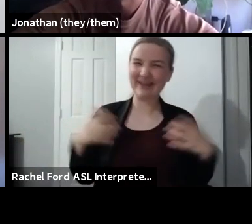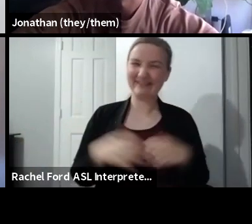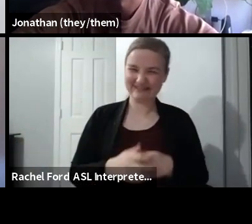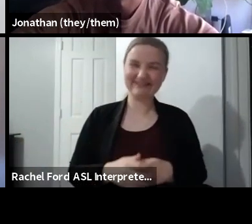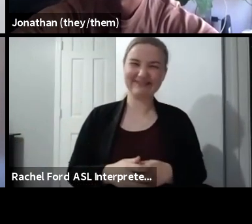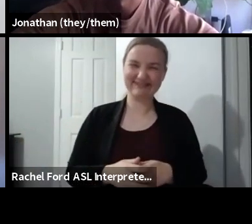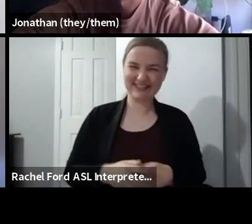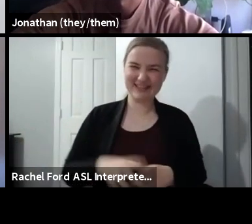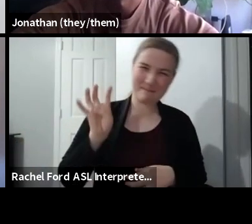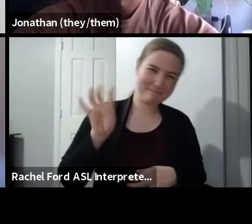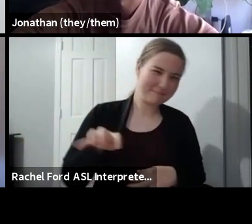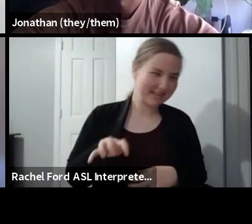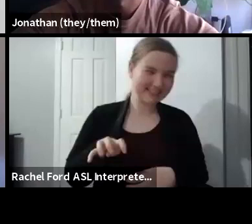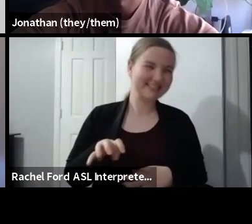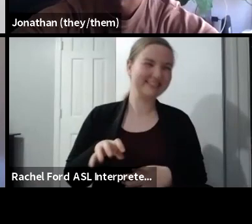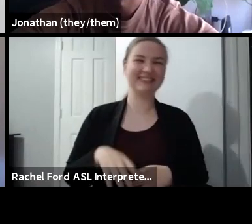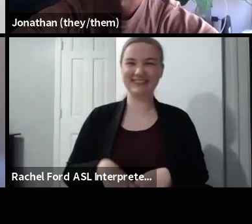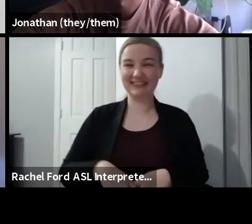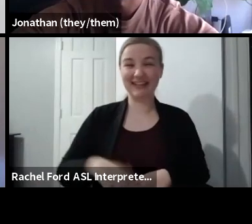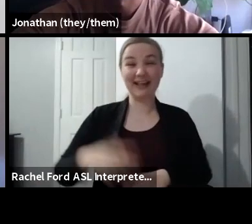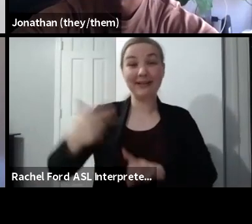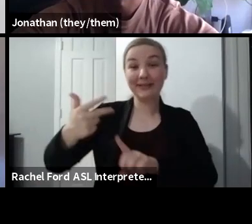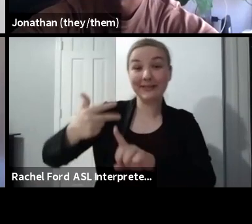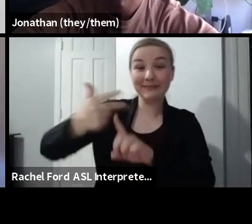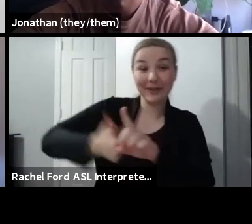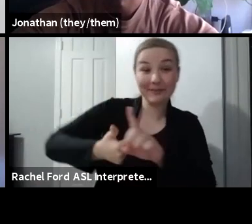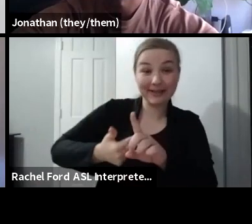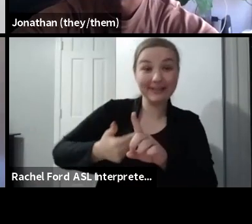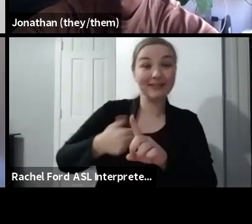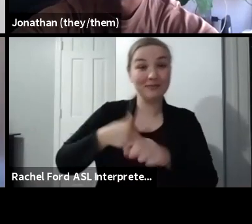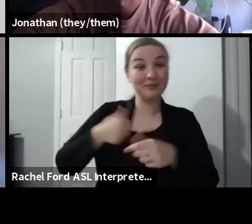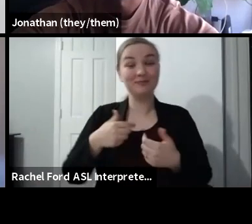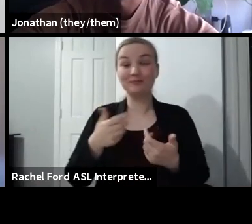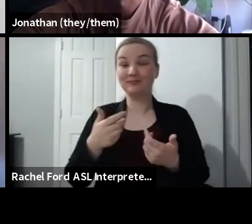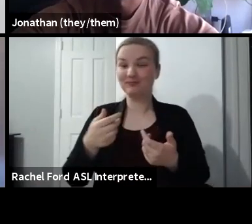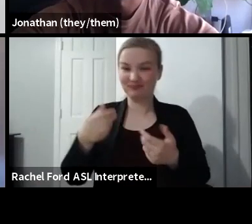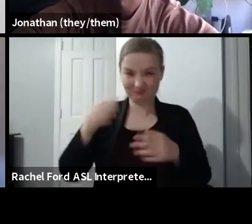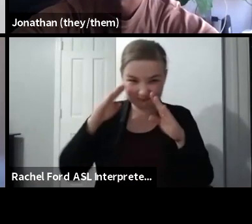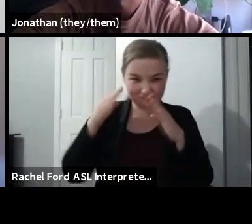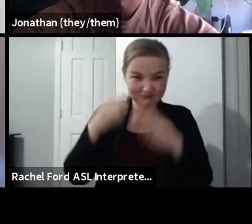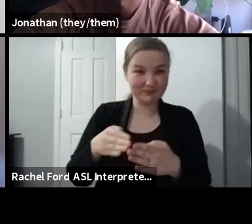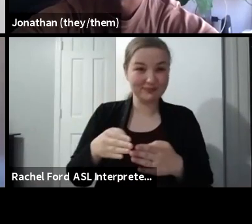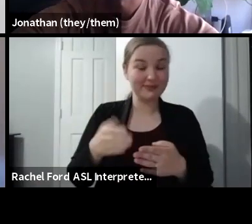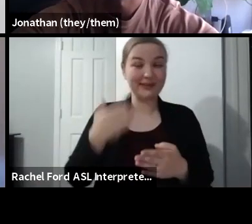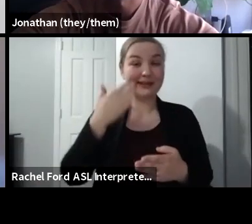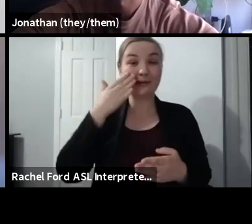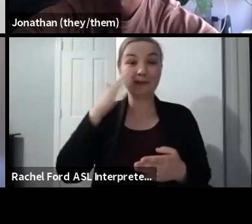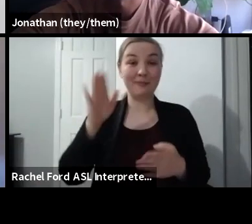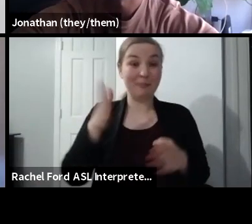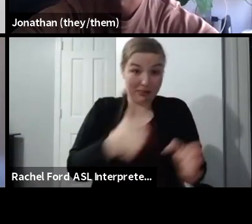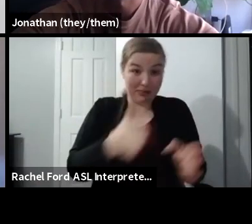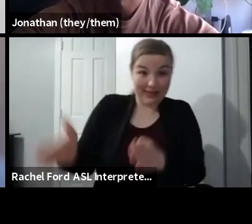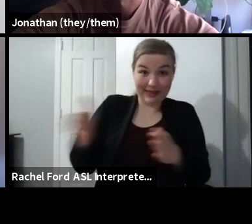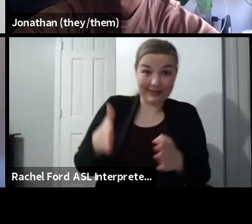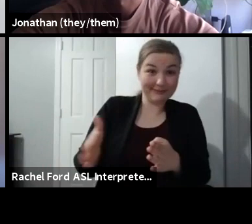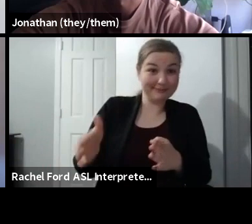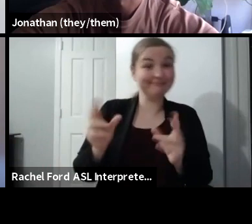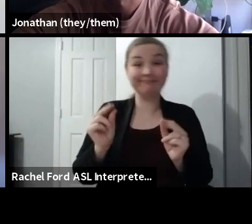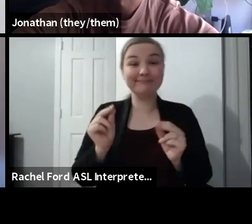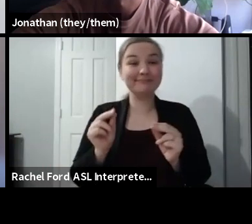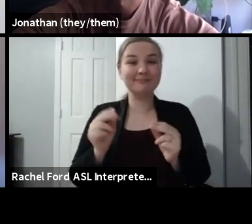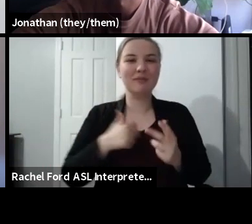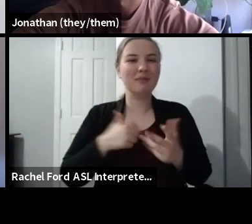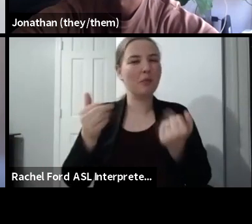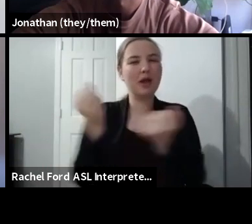to do that the next 3 months. I don't know how it's going to manifest. I don't have a script, but I just wanna be completely